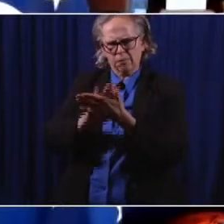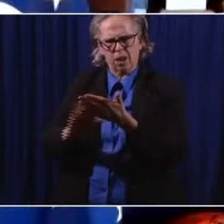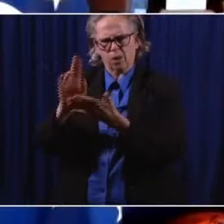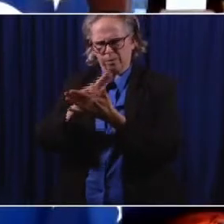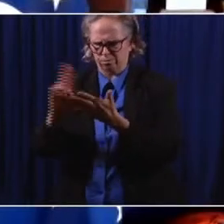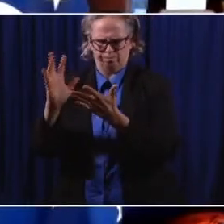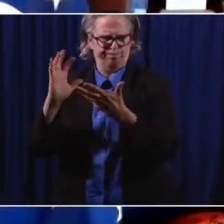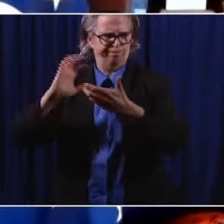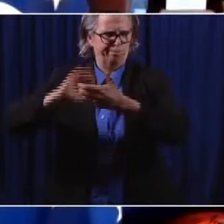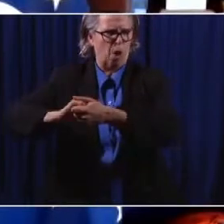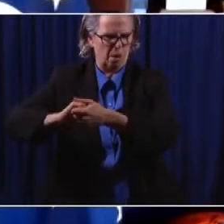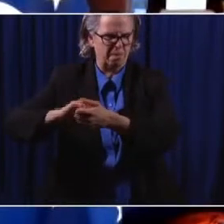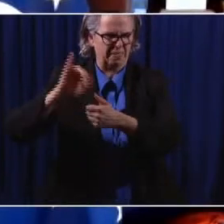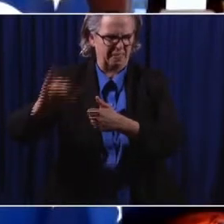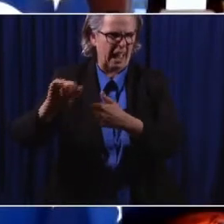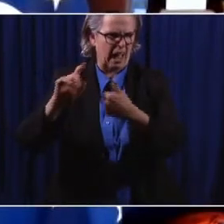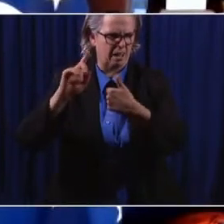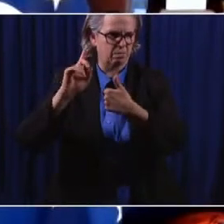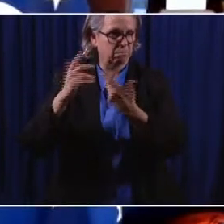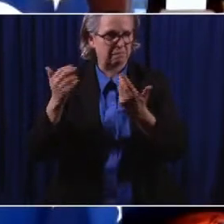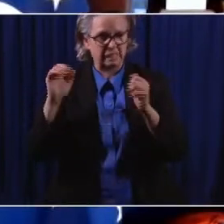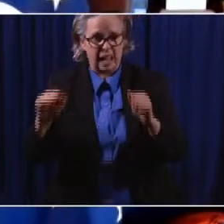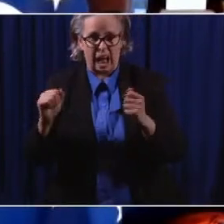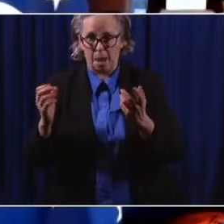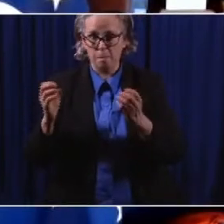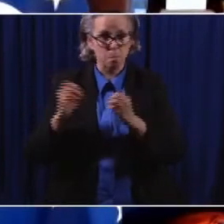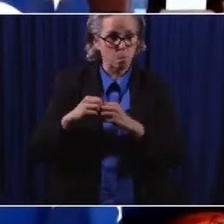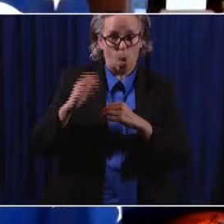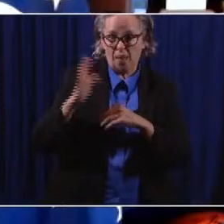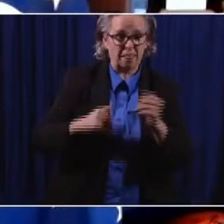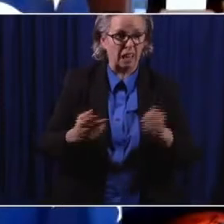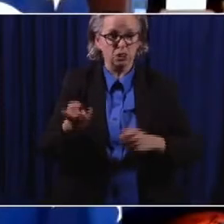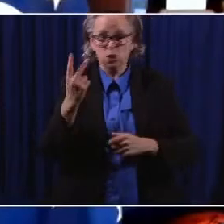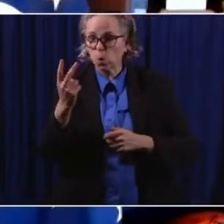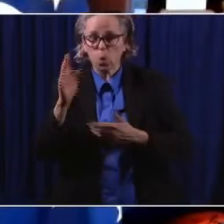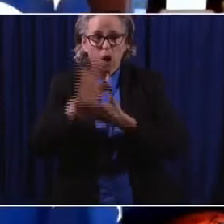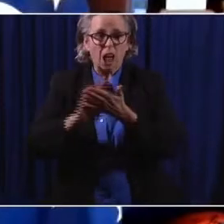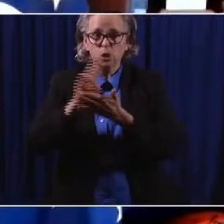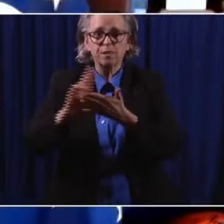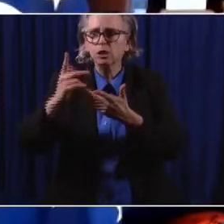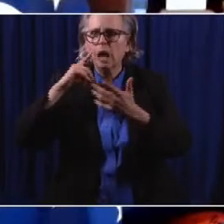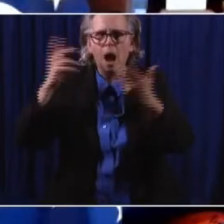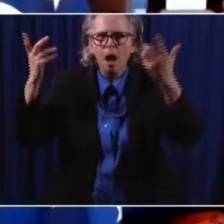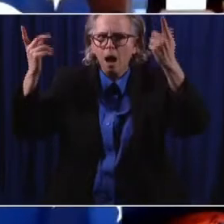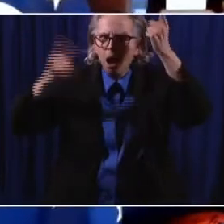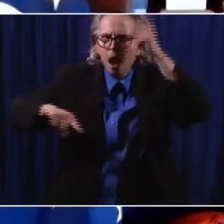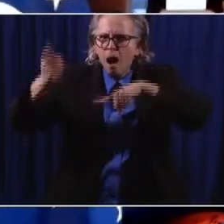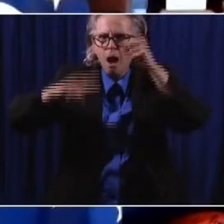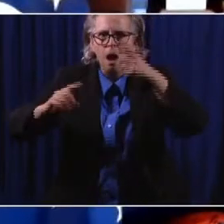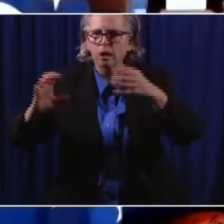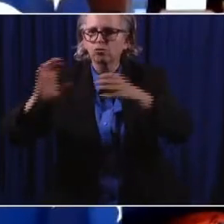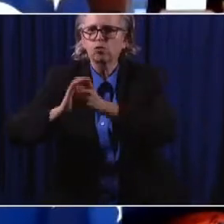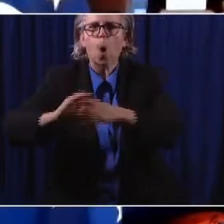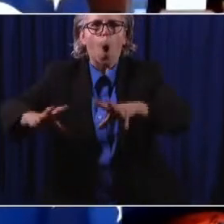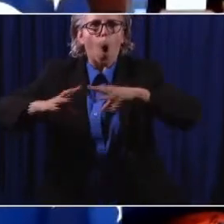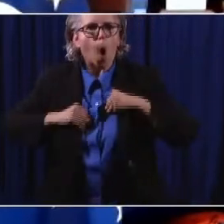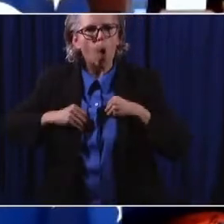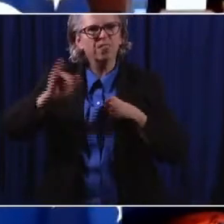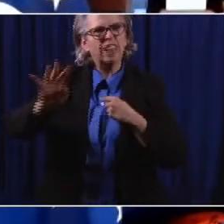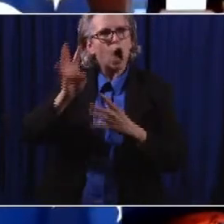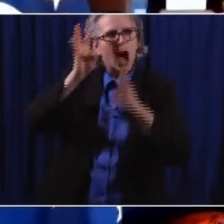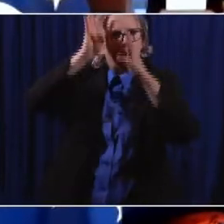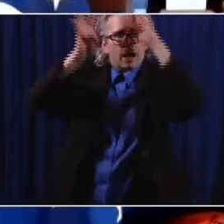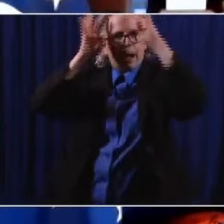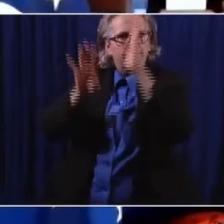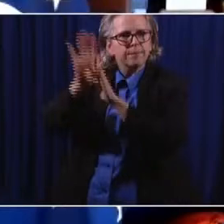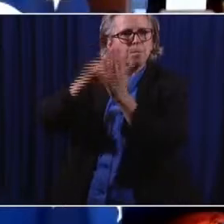allow more than 2 institutions to jointly own an invention and to work together to commercialize it. These agreements define